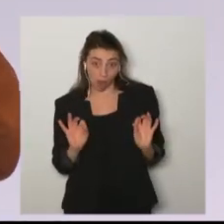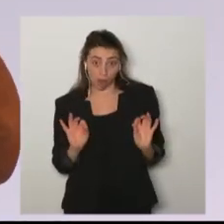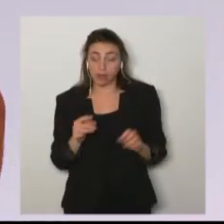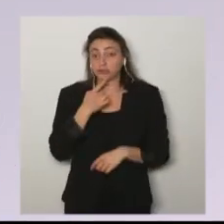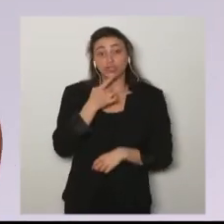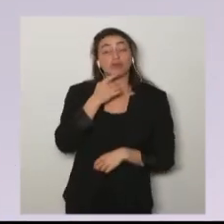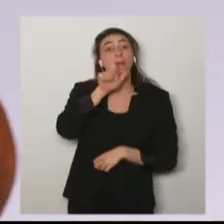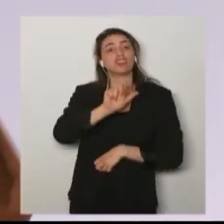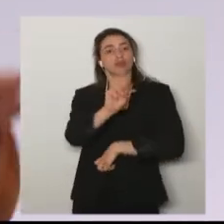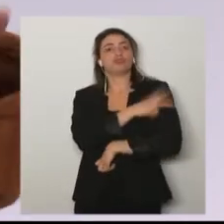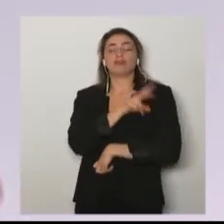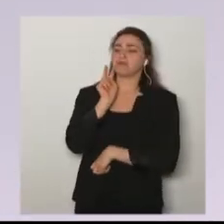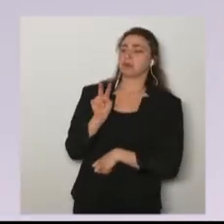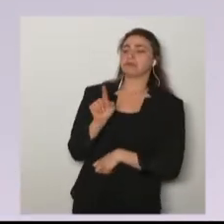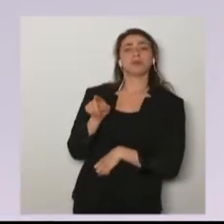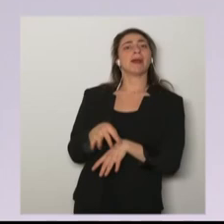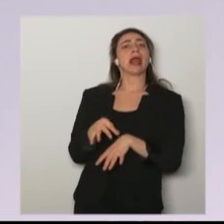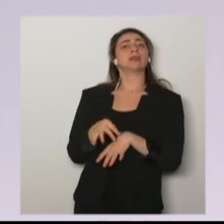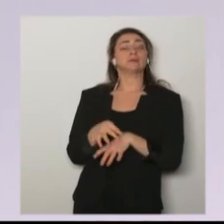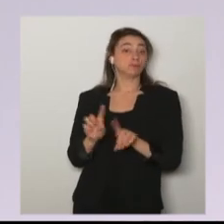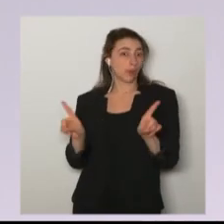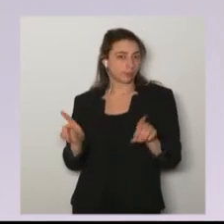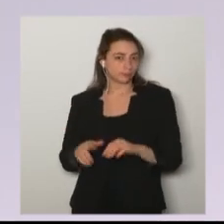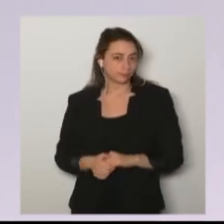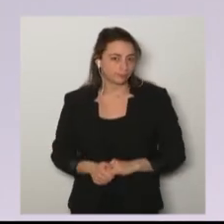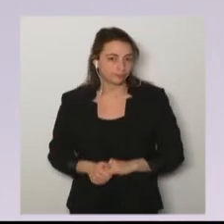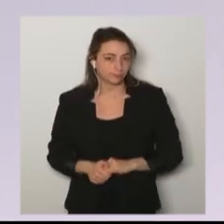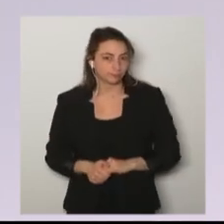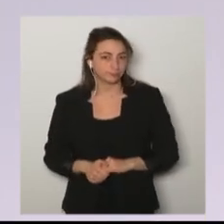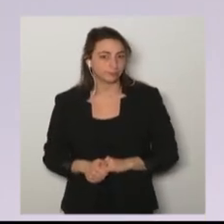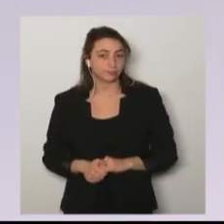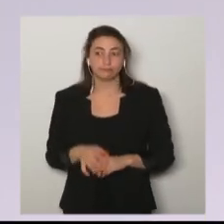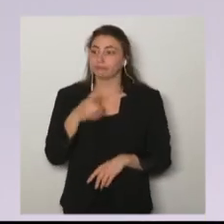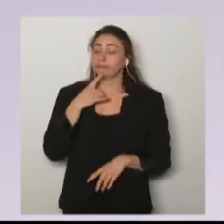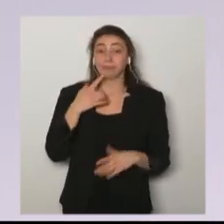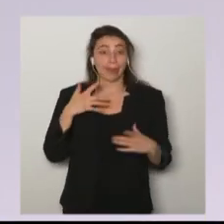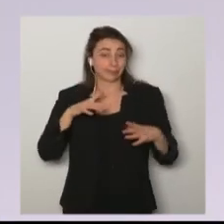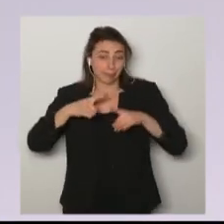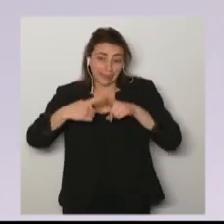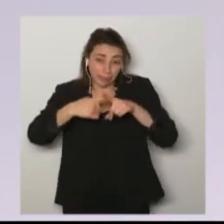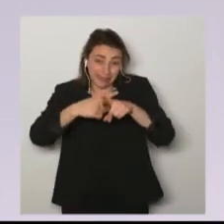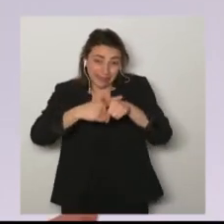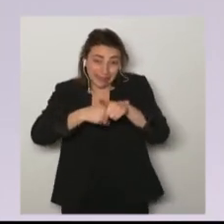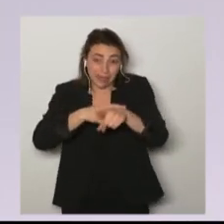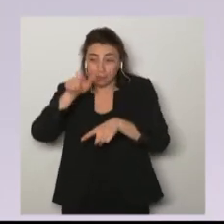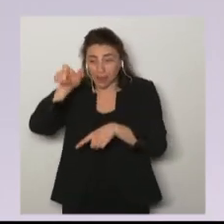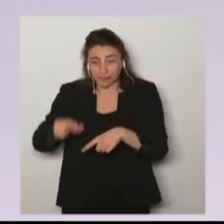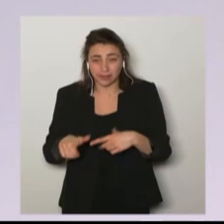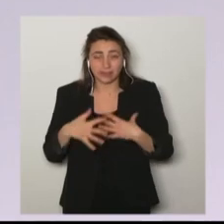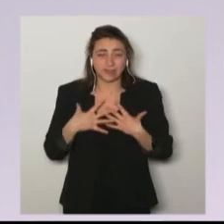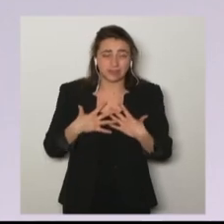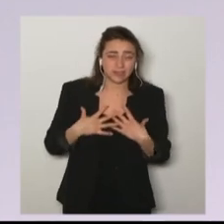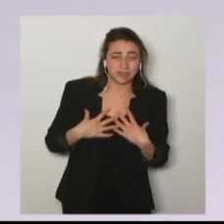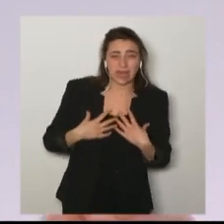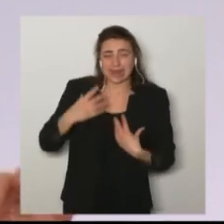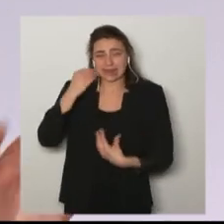The workability decreases once the treatments, during the treatment period. So it's more